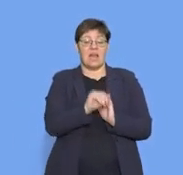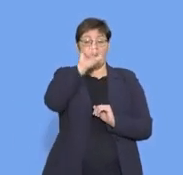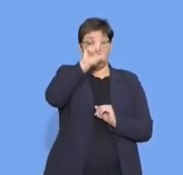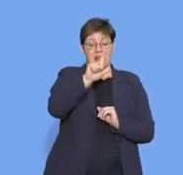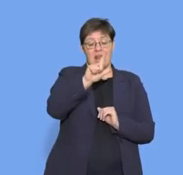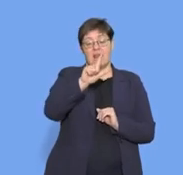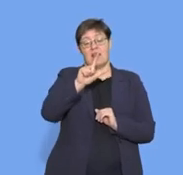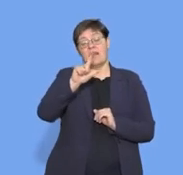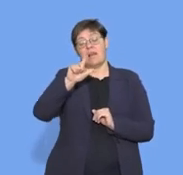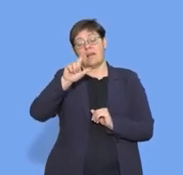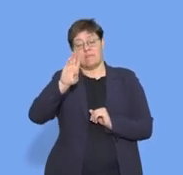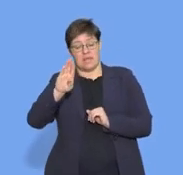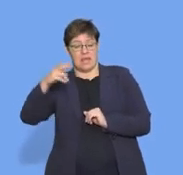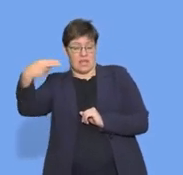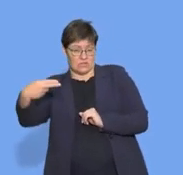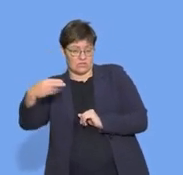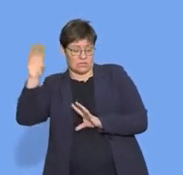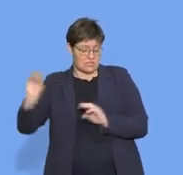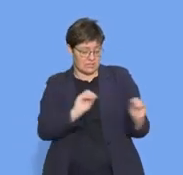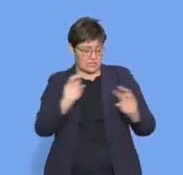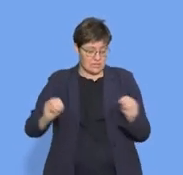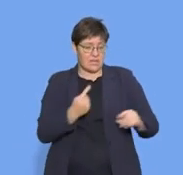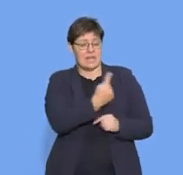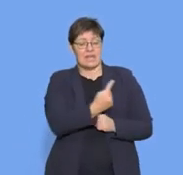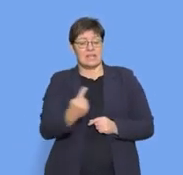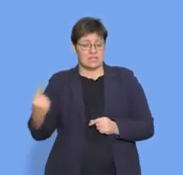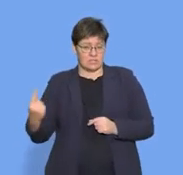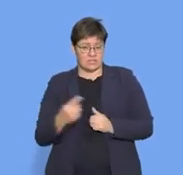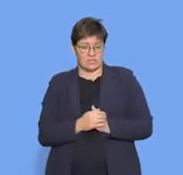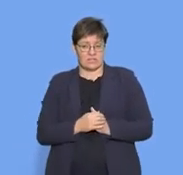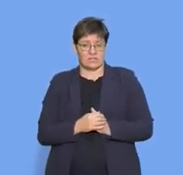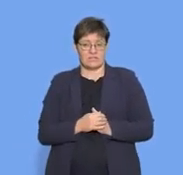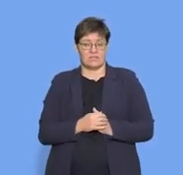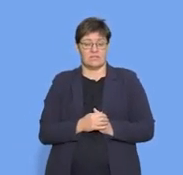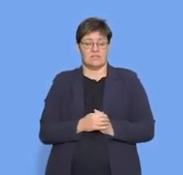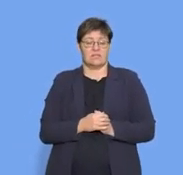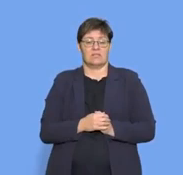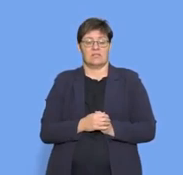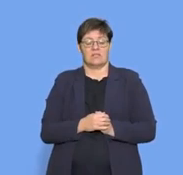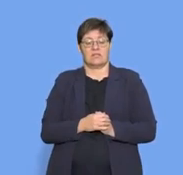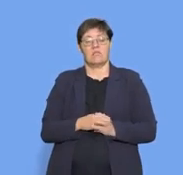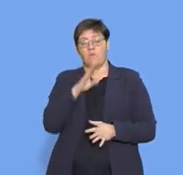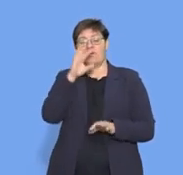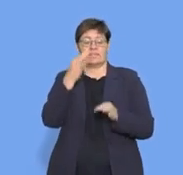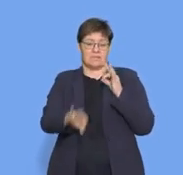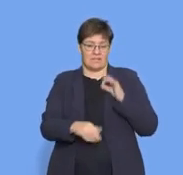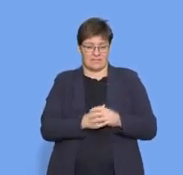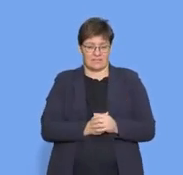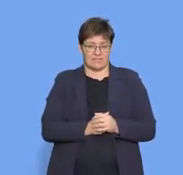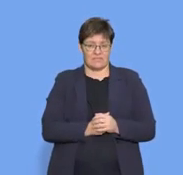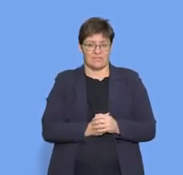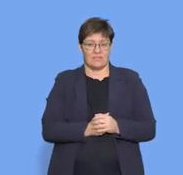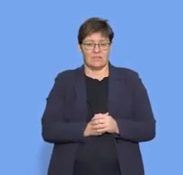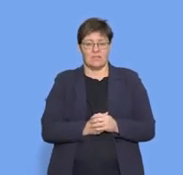length, your breadth, and your height. Substitute them into each part of the formula carefully, and then you